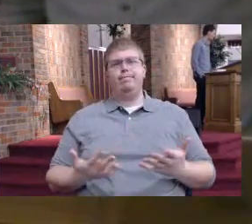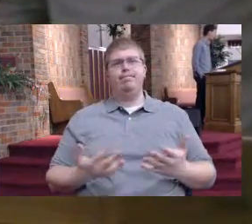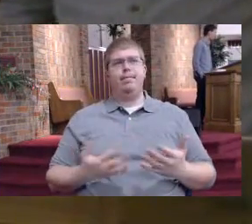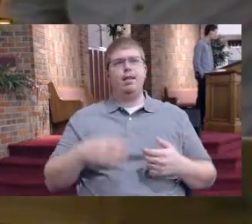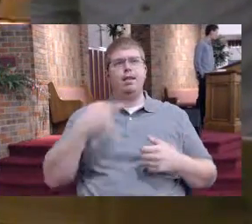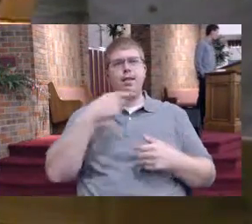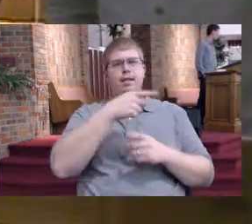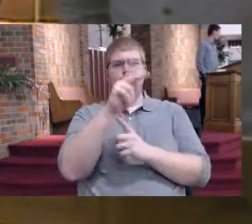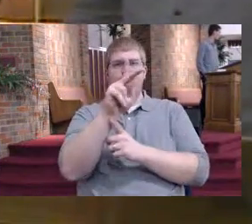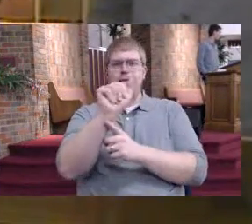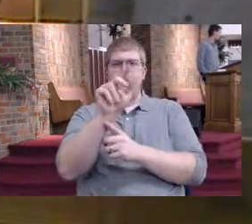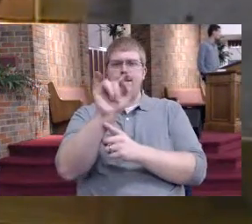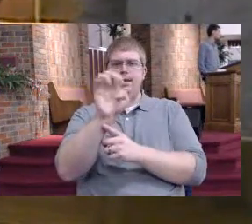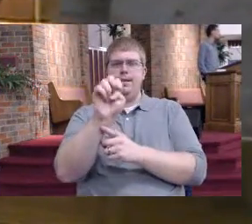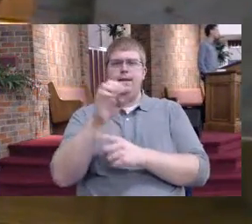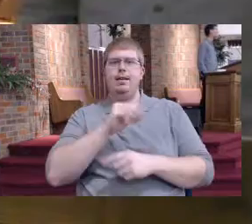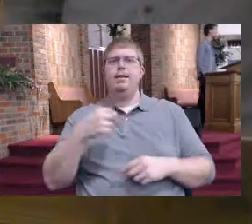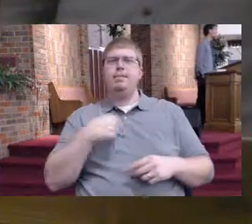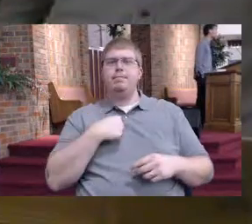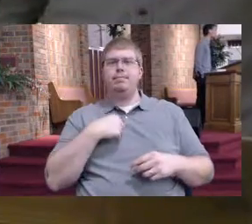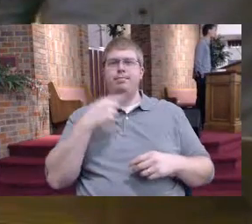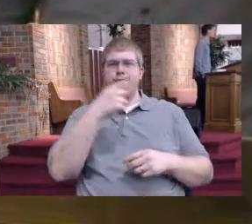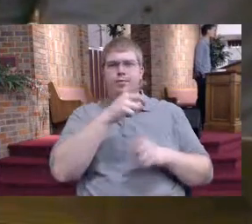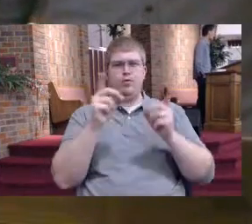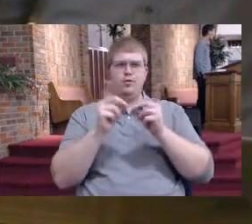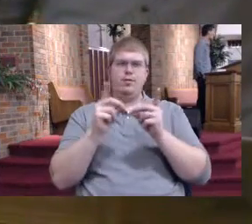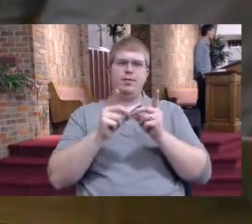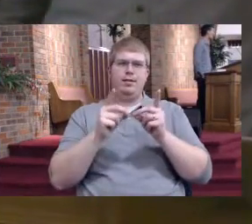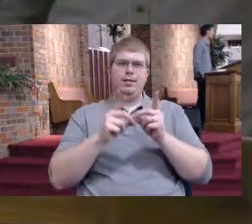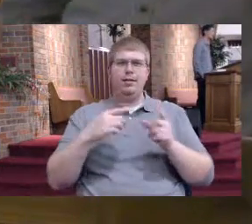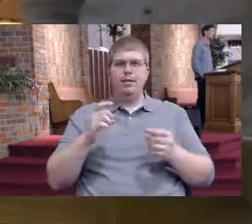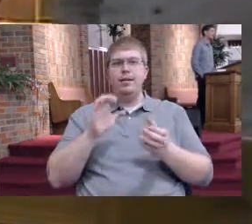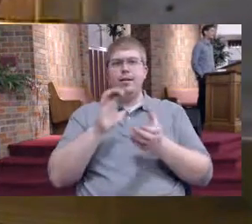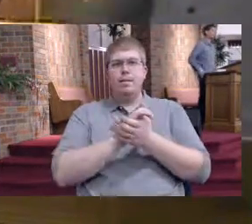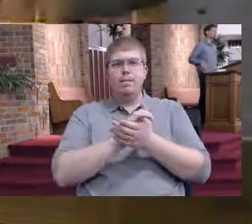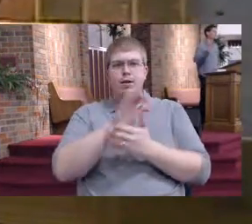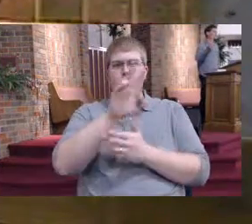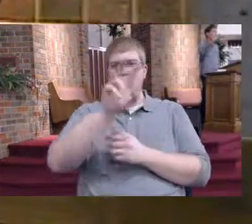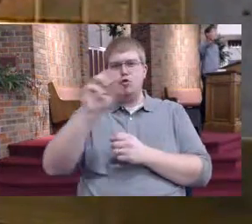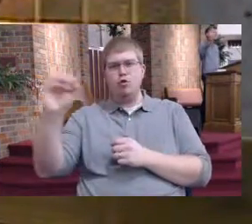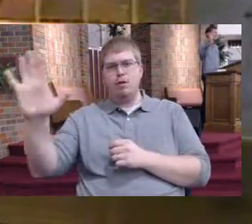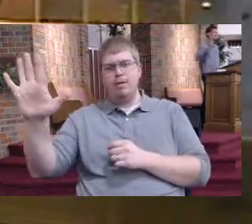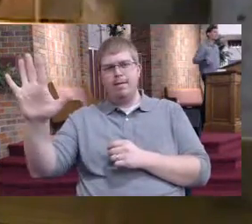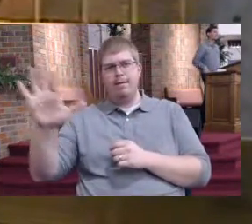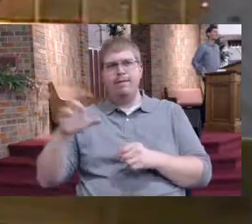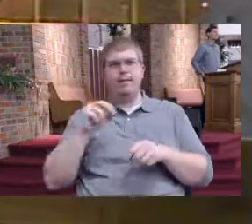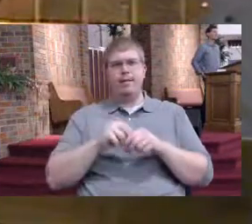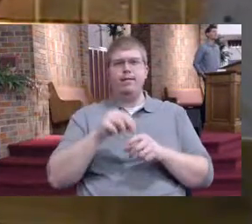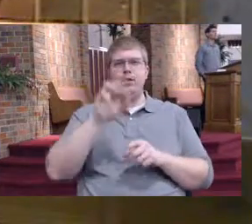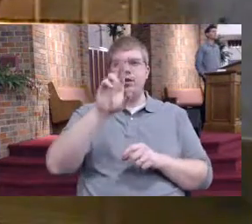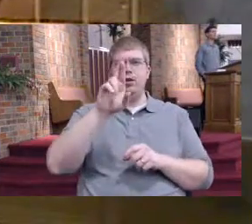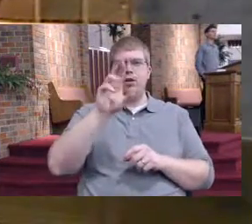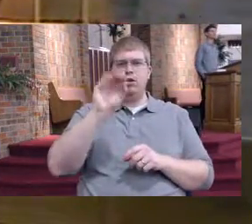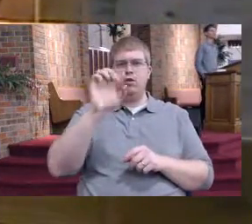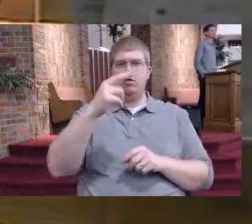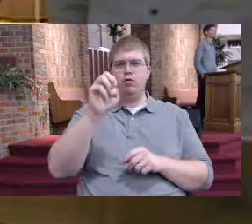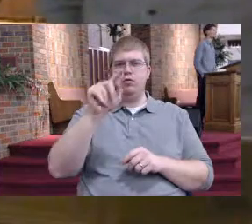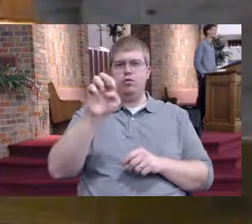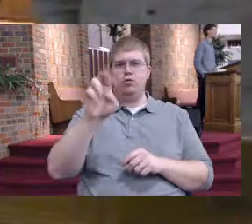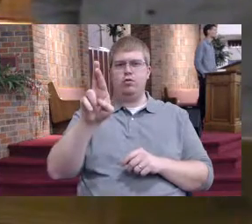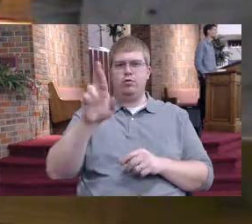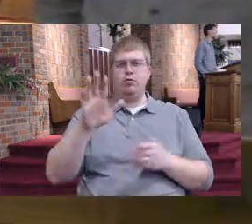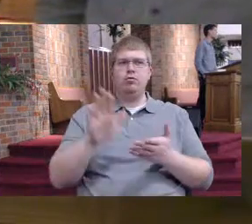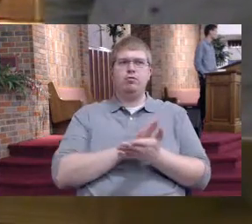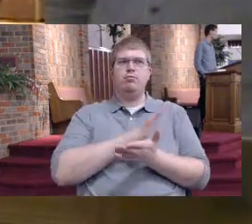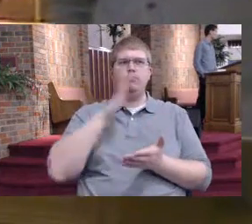This is Katie and me in our dating years. We met in 2005 at Rochester College, which is a suburb of Detroit. Rochester Hills is a suburb